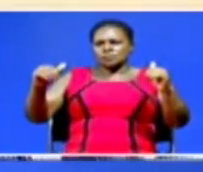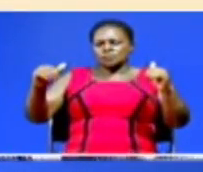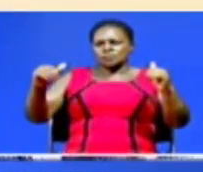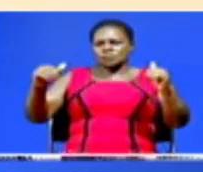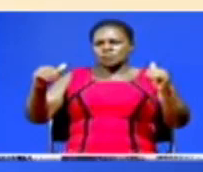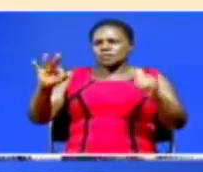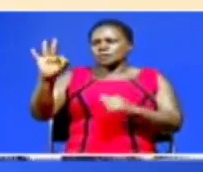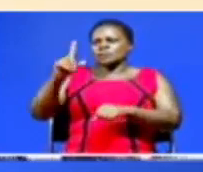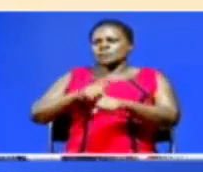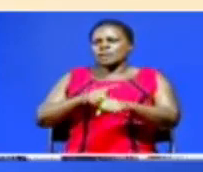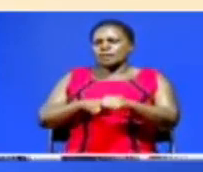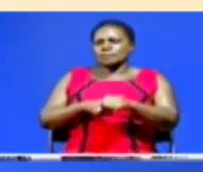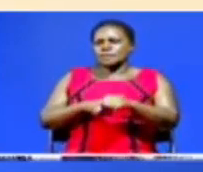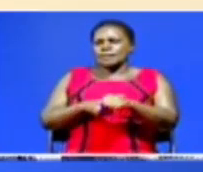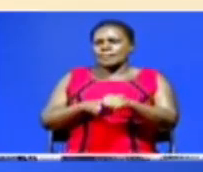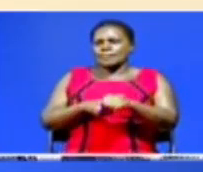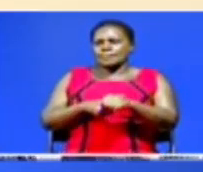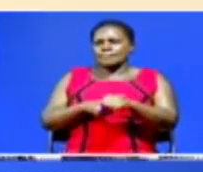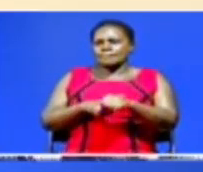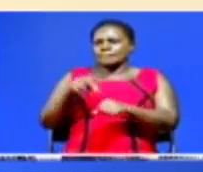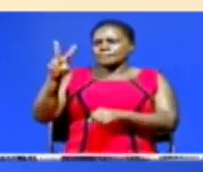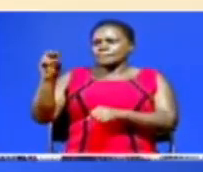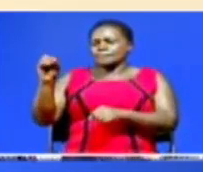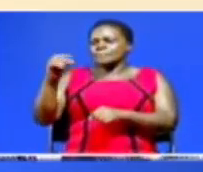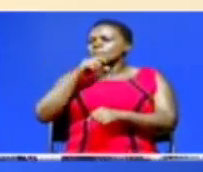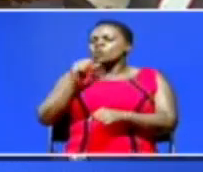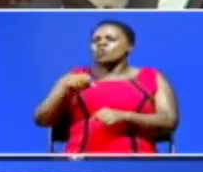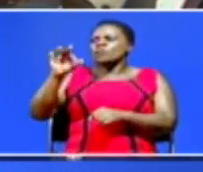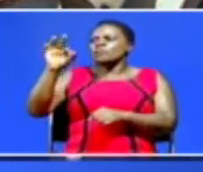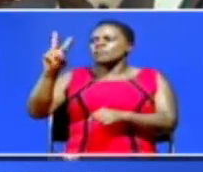than three times in between the ages of 20 to 34 years. Sada.